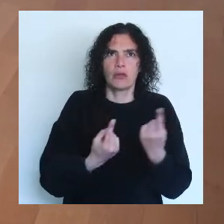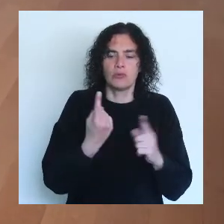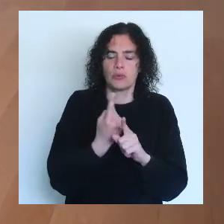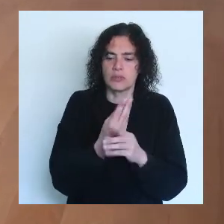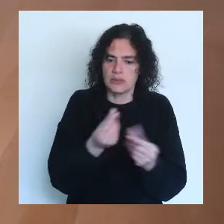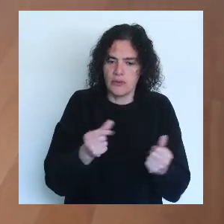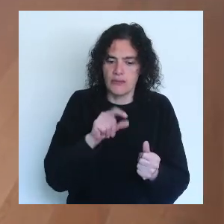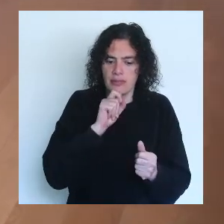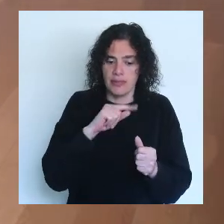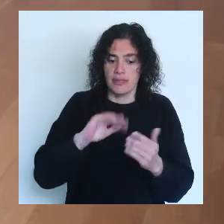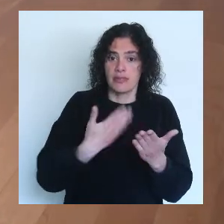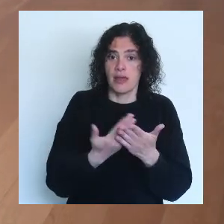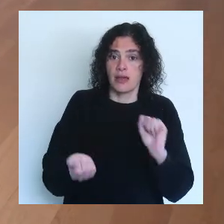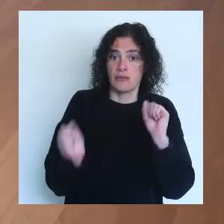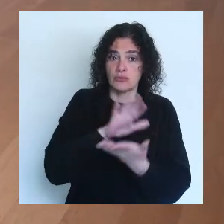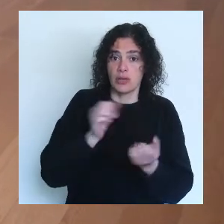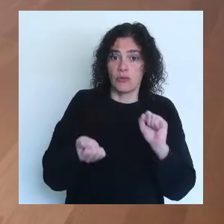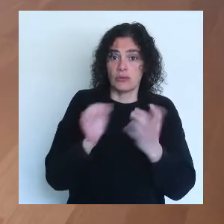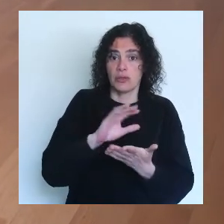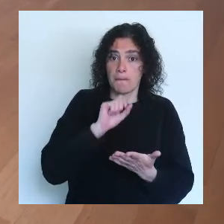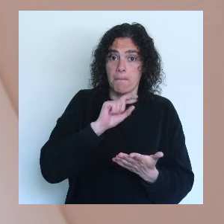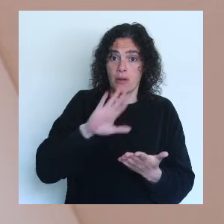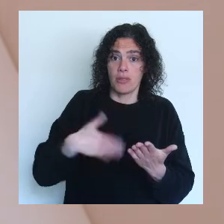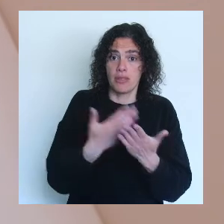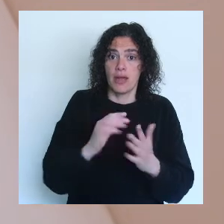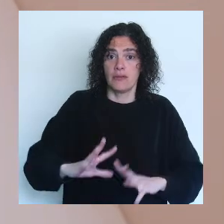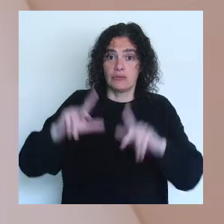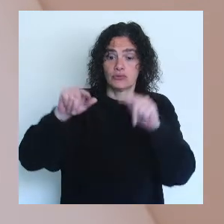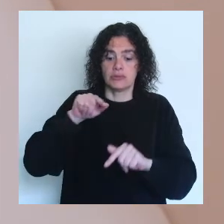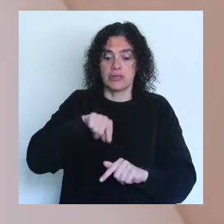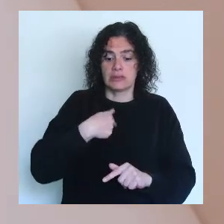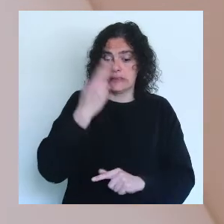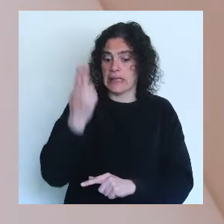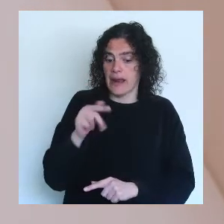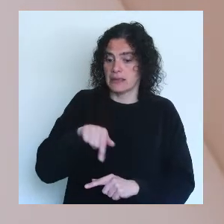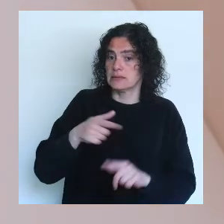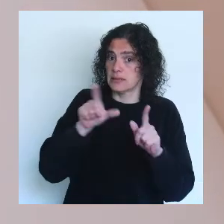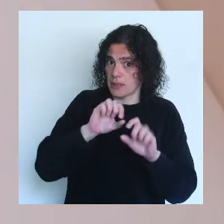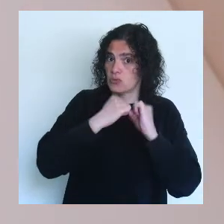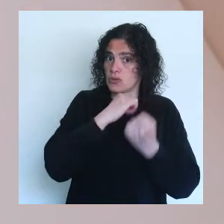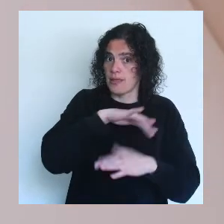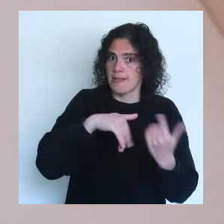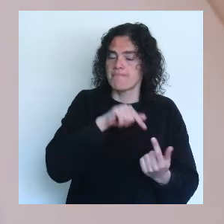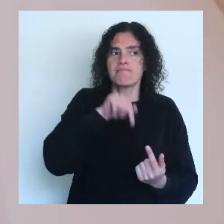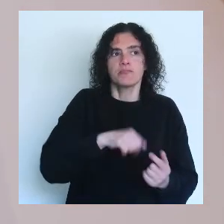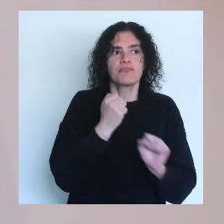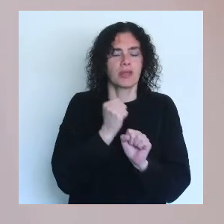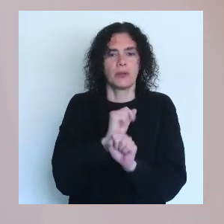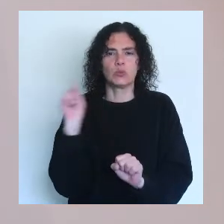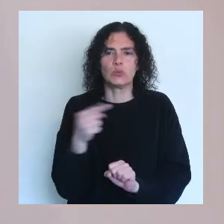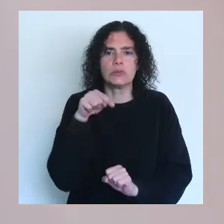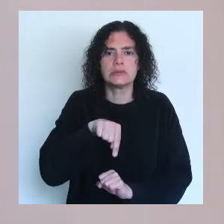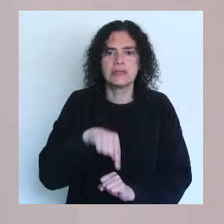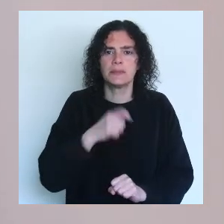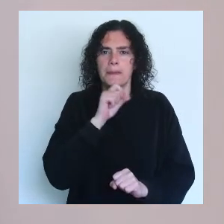the resolution of something might bring the revolution might bring an evolution in art and in society. So